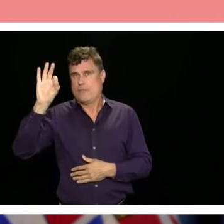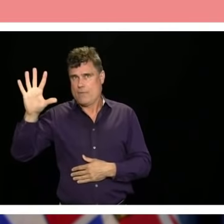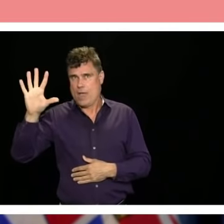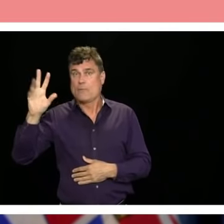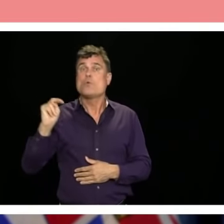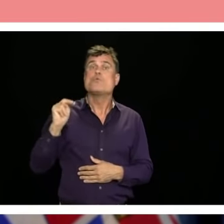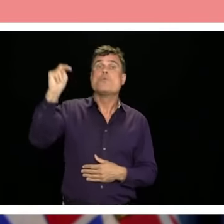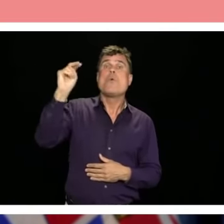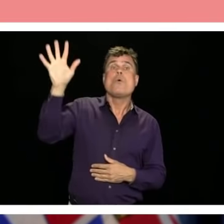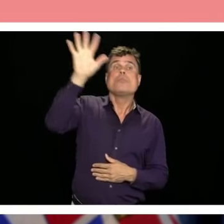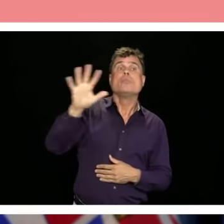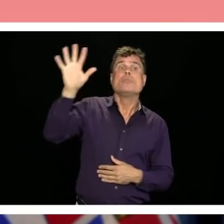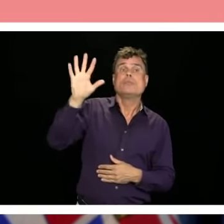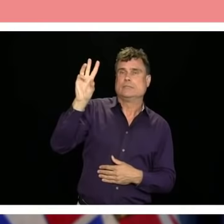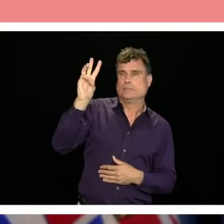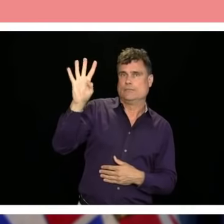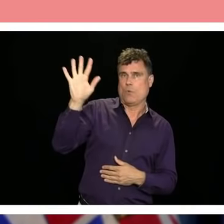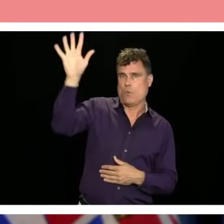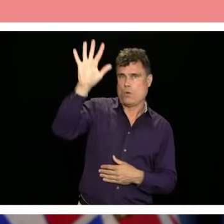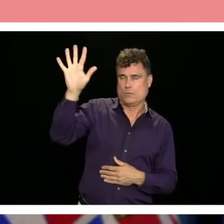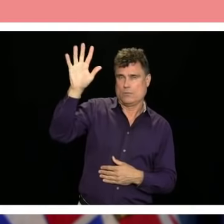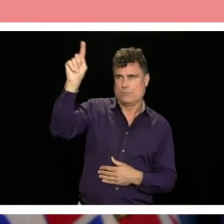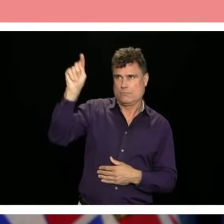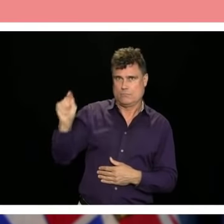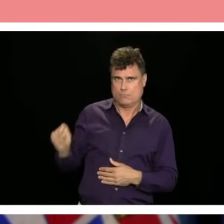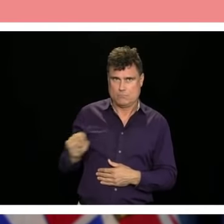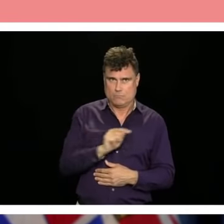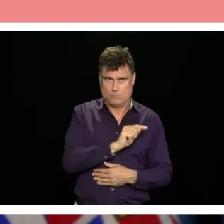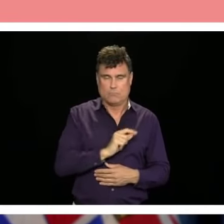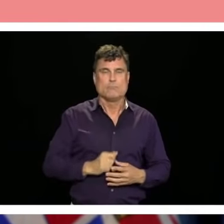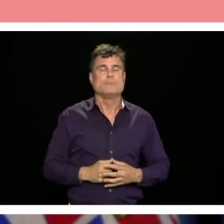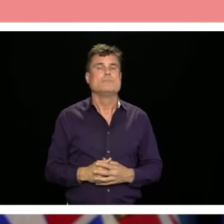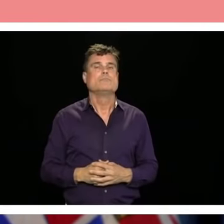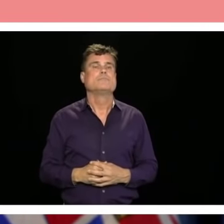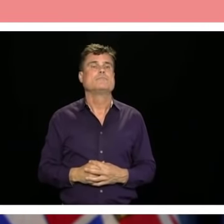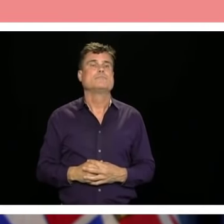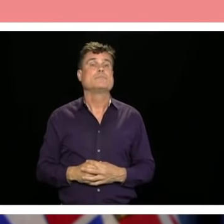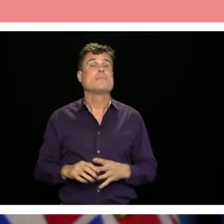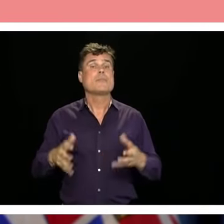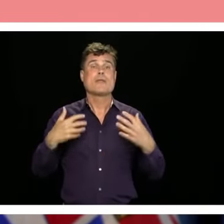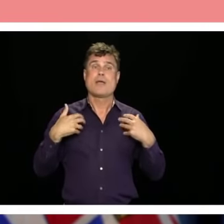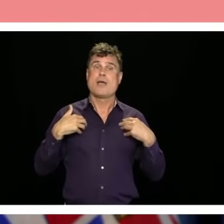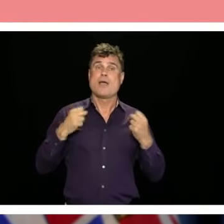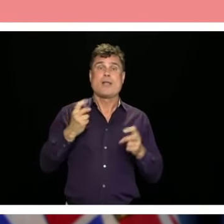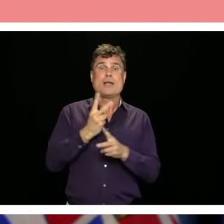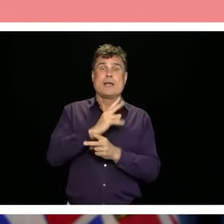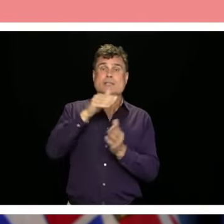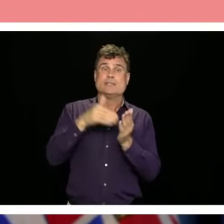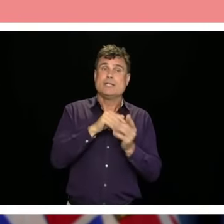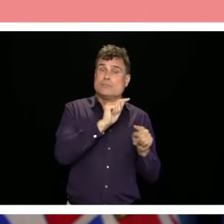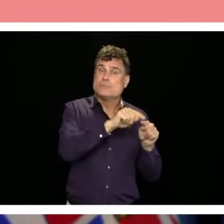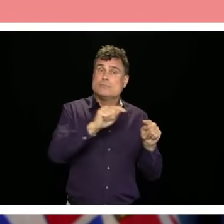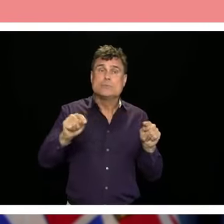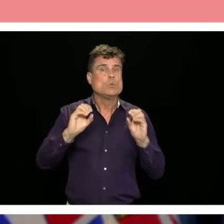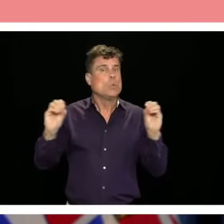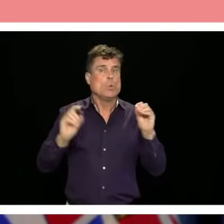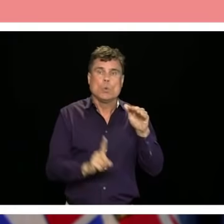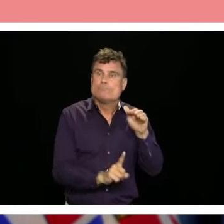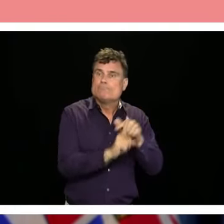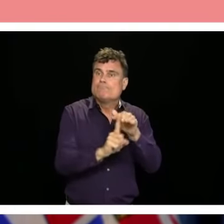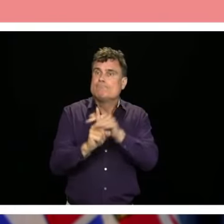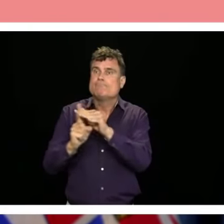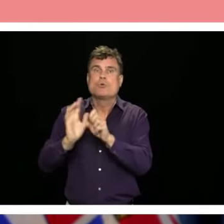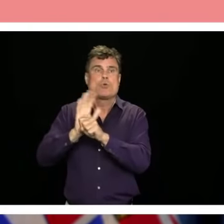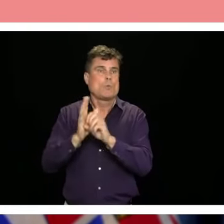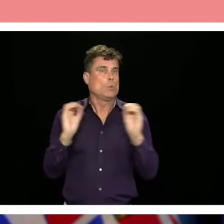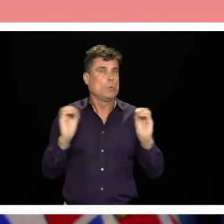Region, and 64 people in the Northern Health Region. We have no new healthcare outbreaks, and six active